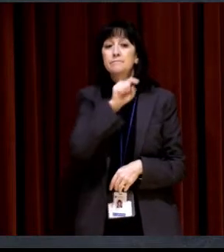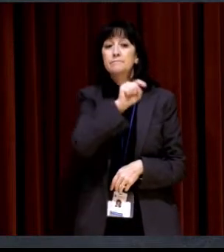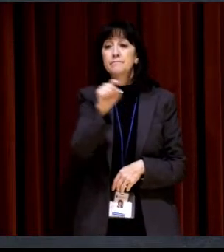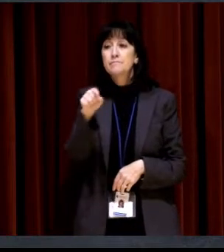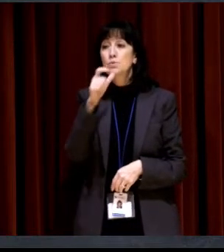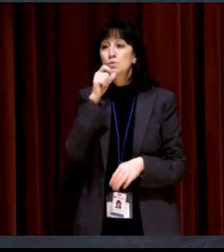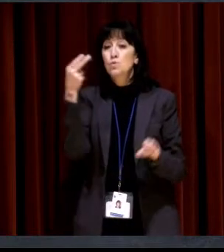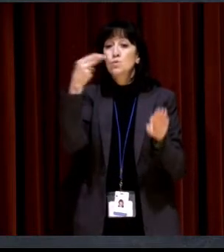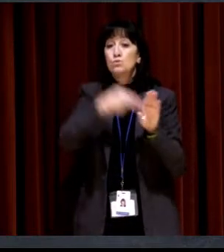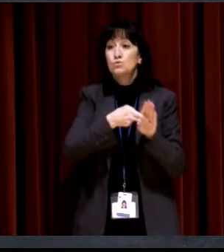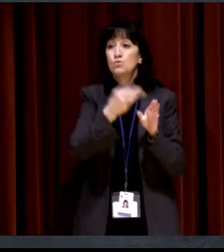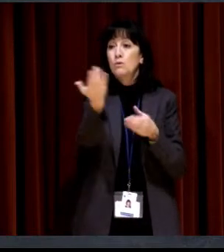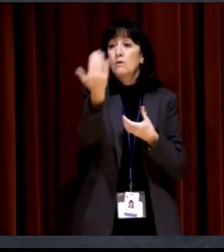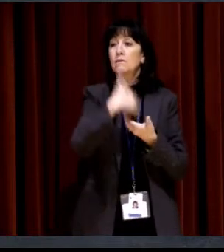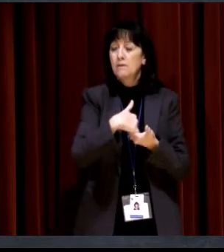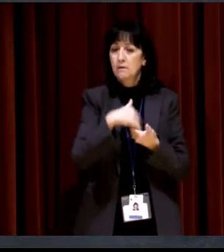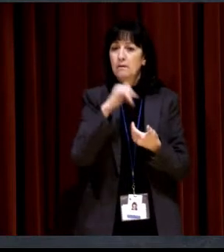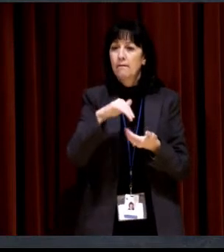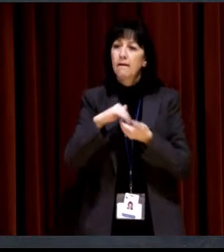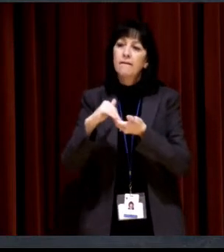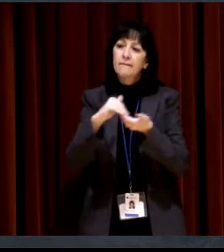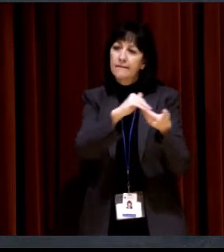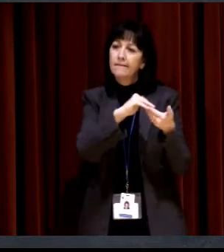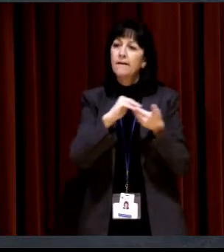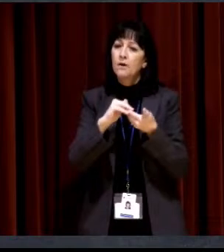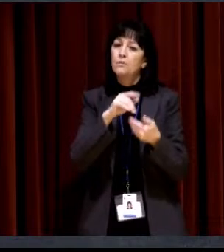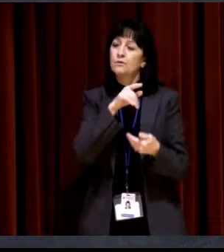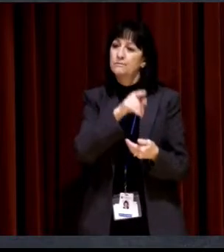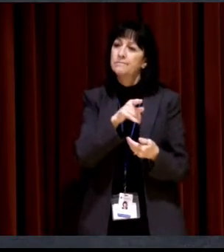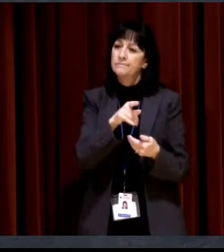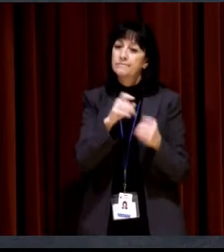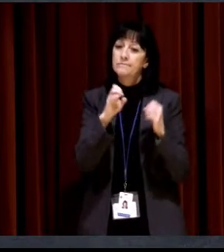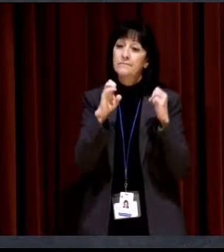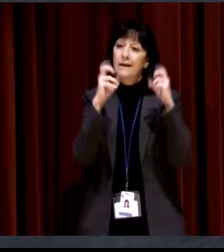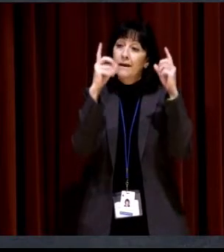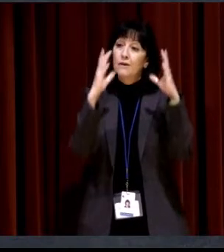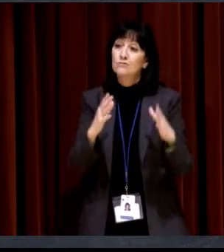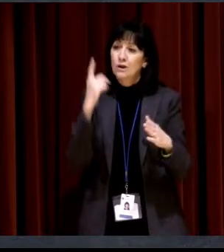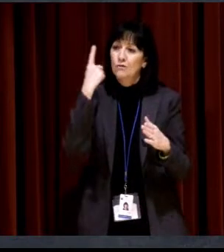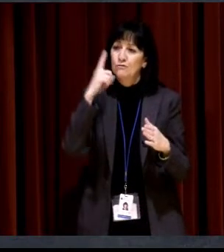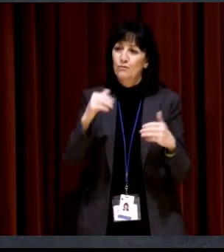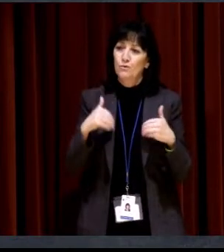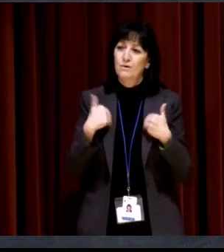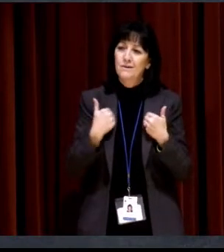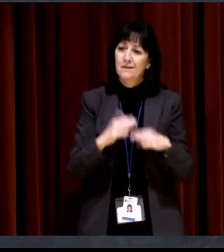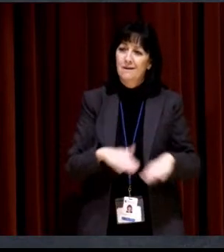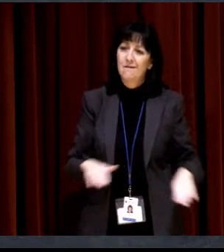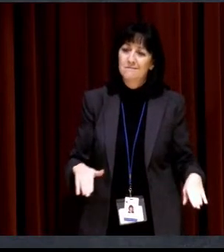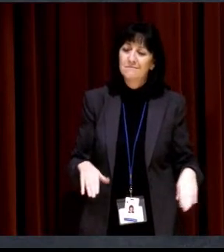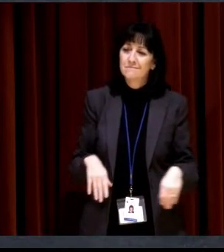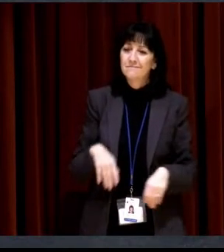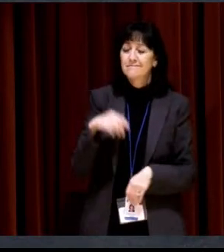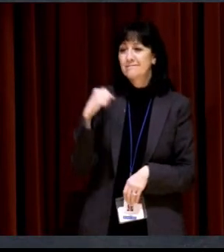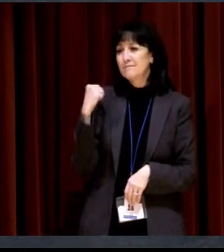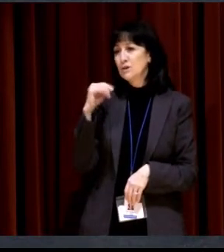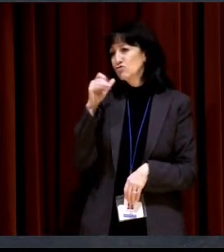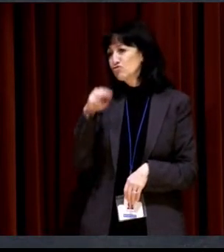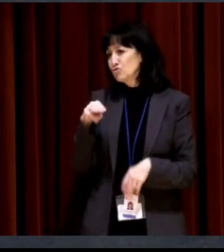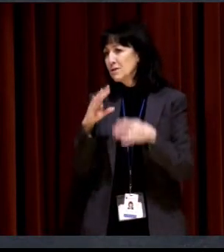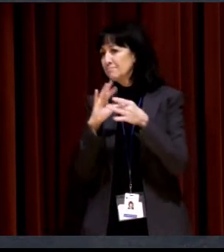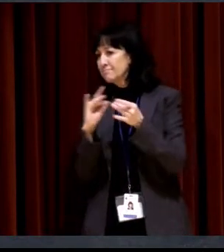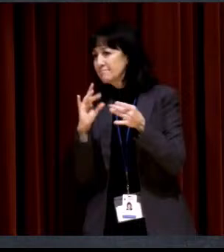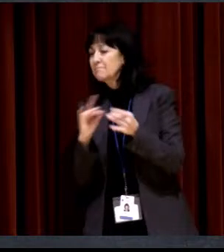that we're thinking about, how would that actually work? Because you think about the preparation that Jim talked about, bringing the